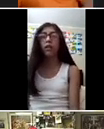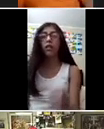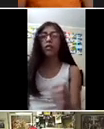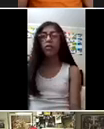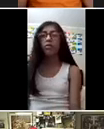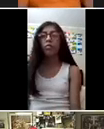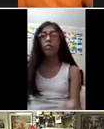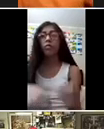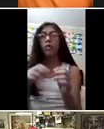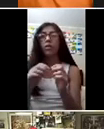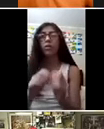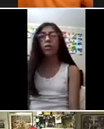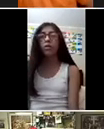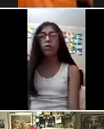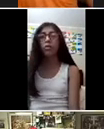birthday to